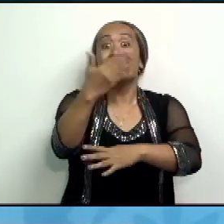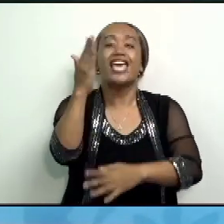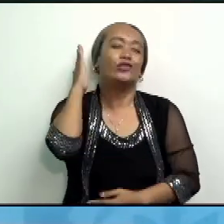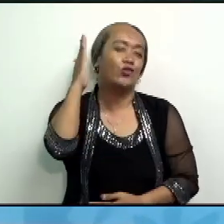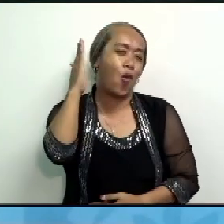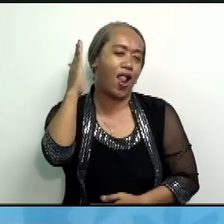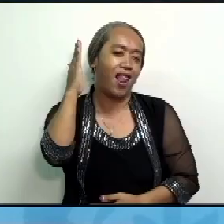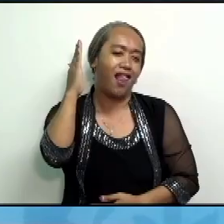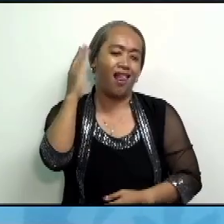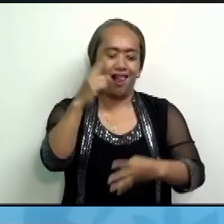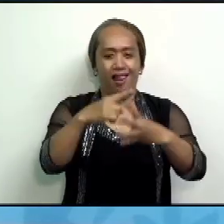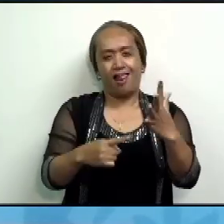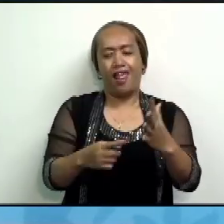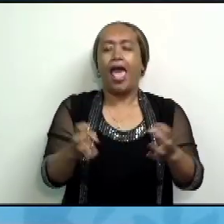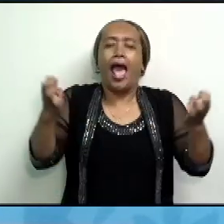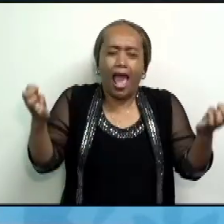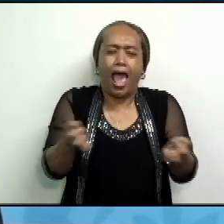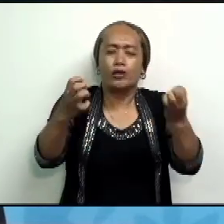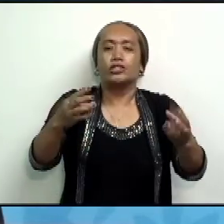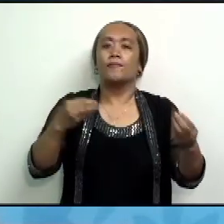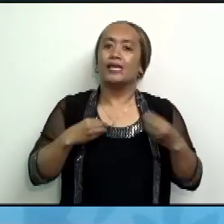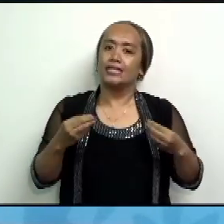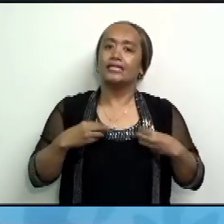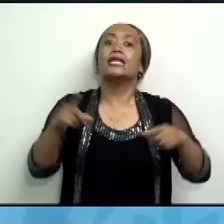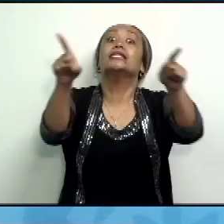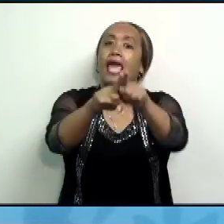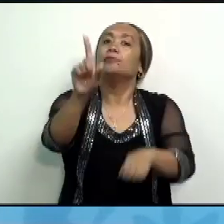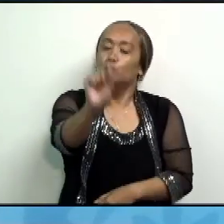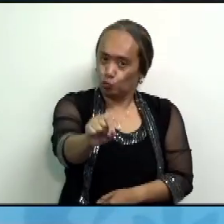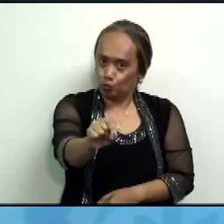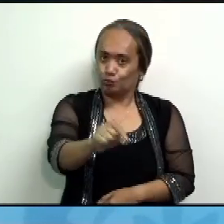week, and encouraging business to do the same.